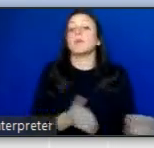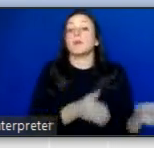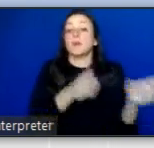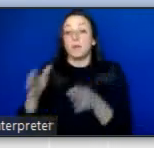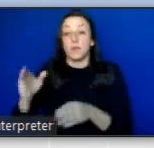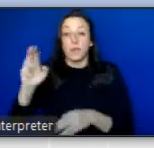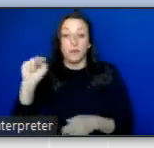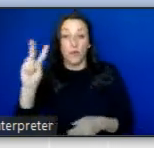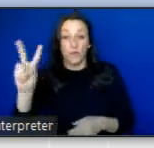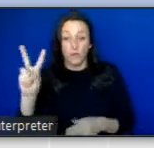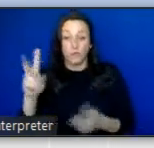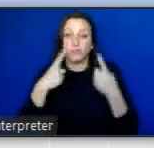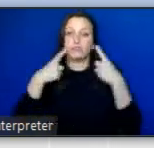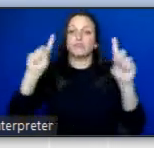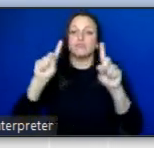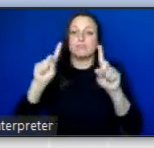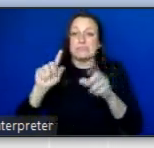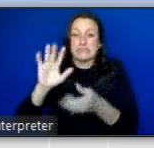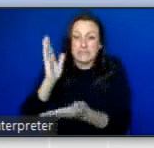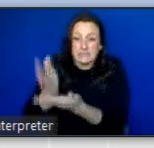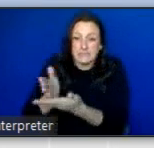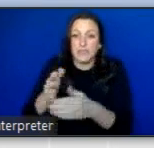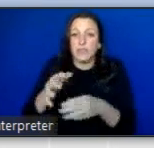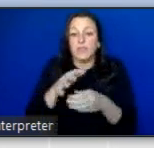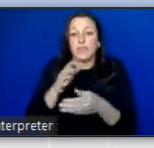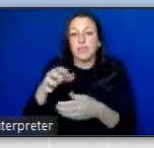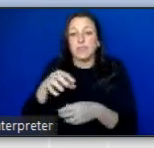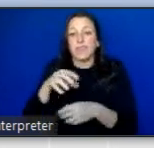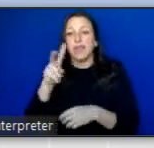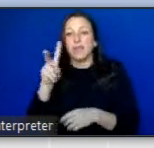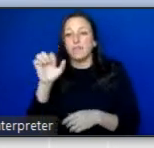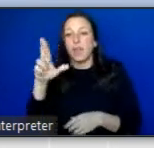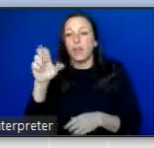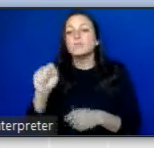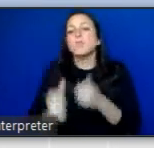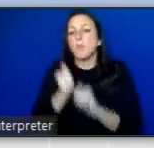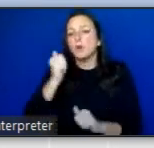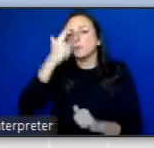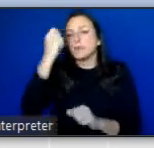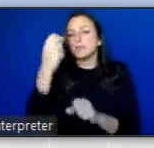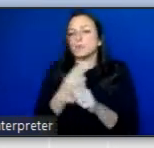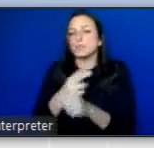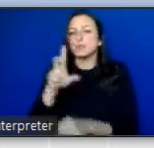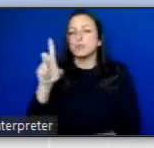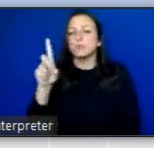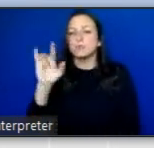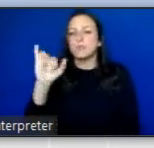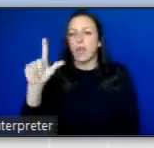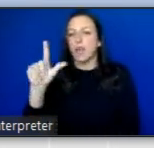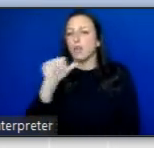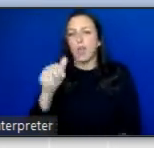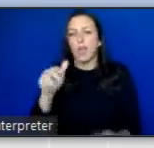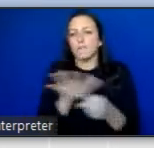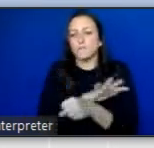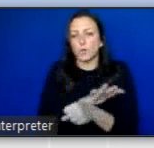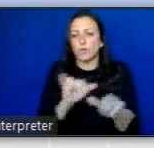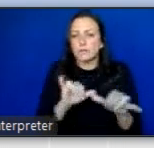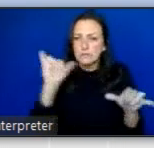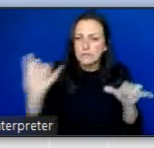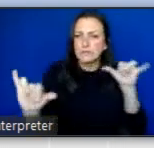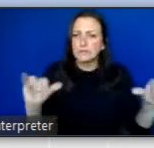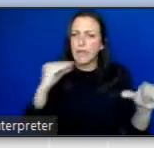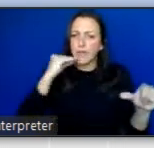to suppress the virus mainly through the dial. We did not have to go to a full stay-at-home order. We were able to go to a modified